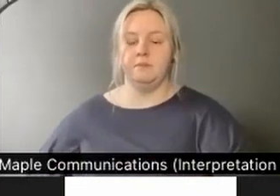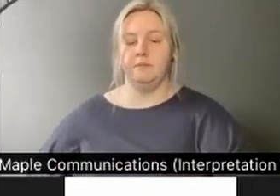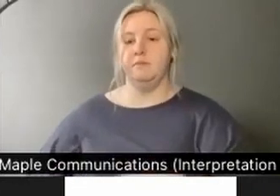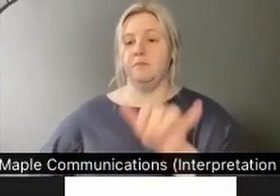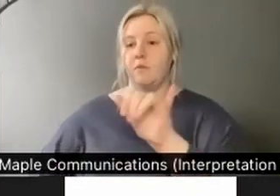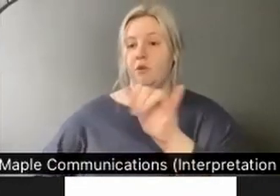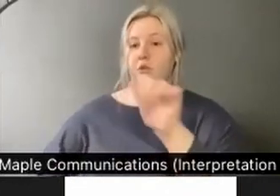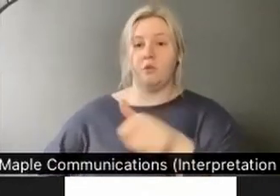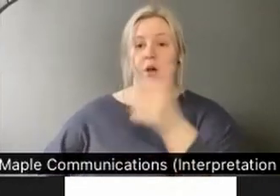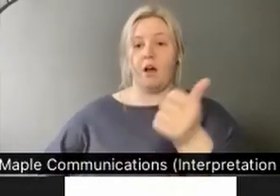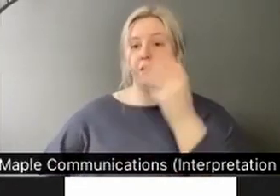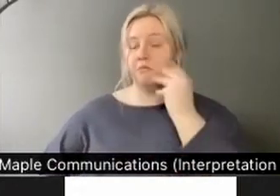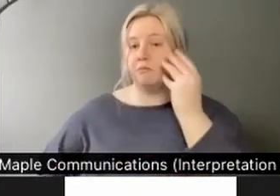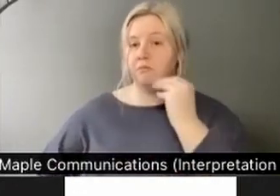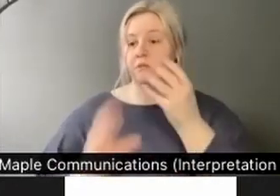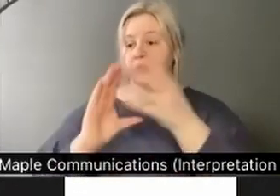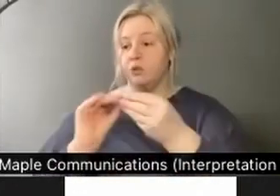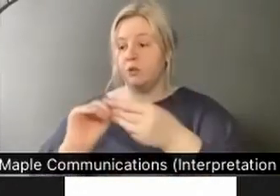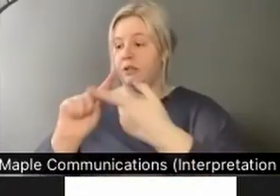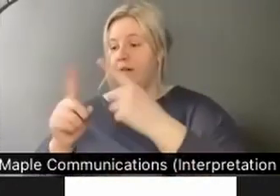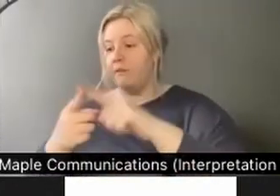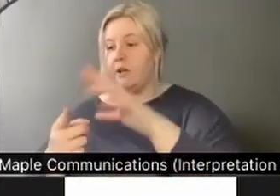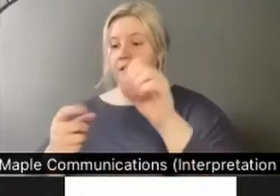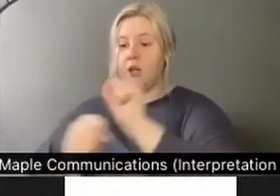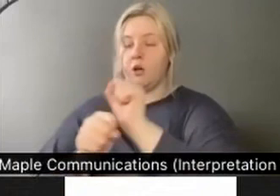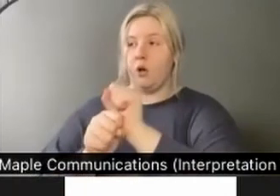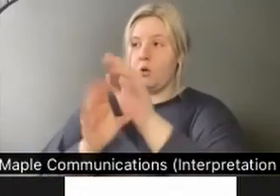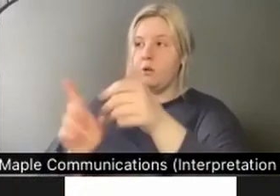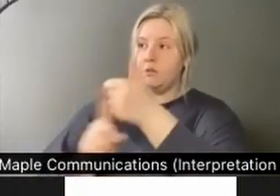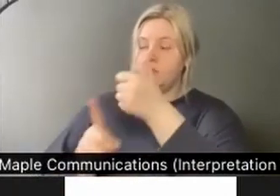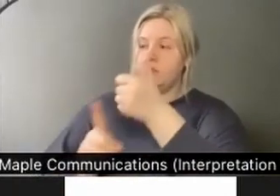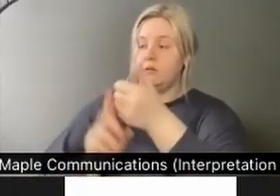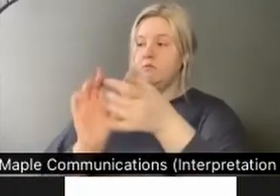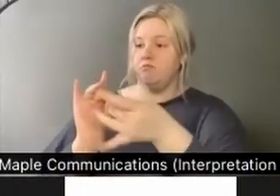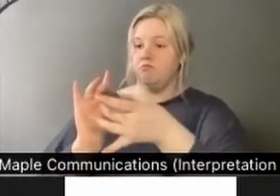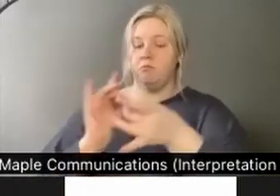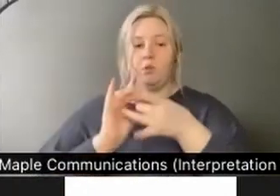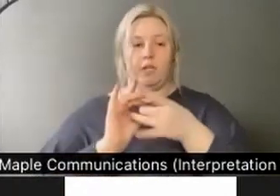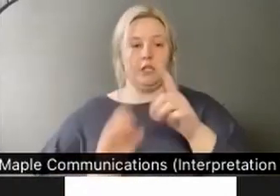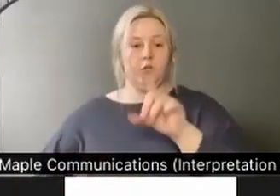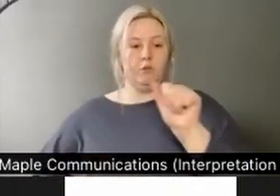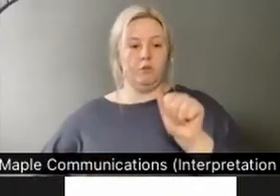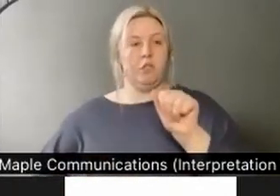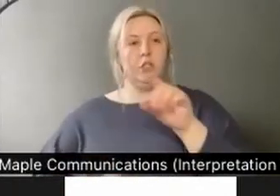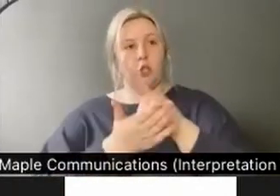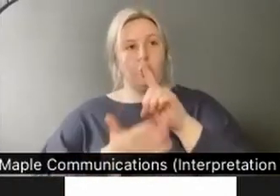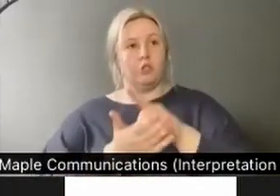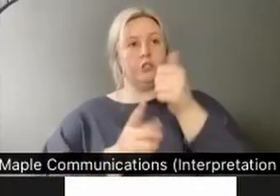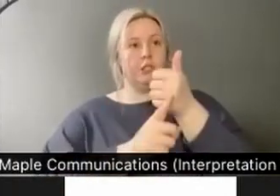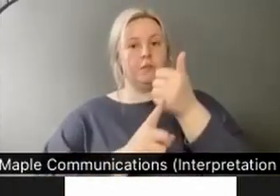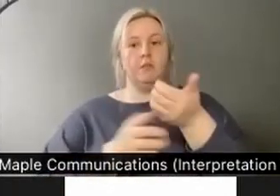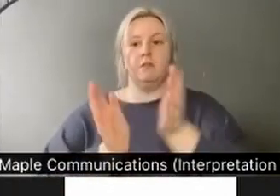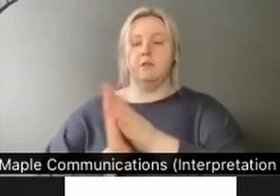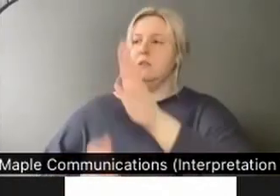I'd heard from friends and colleagues with disabilities about physicians asking them, repeatedly, whether they would